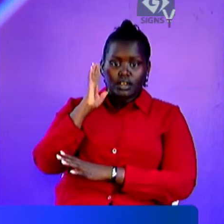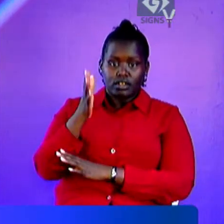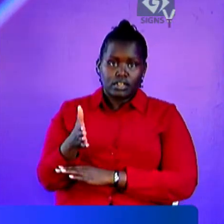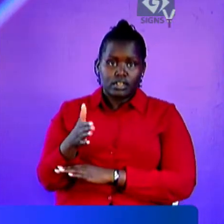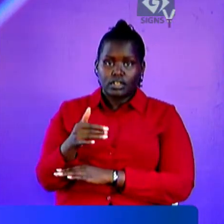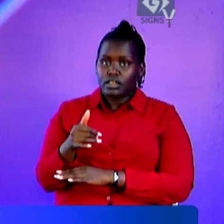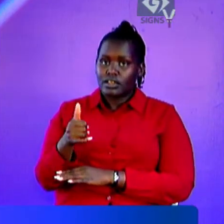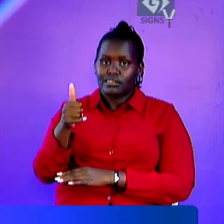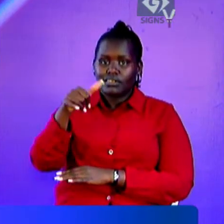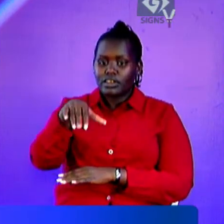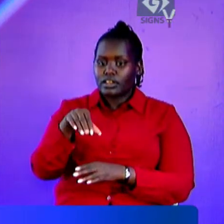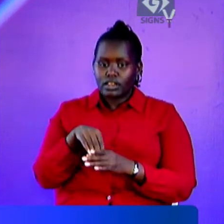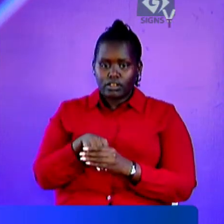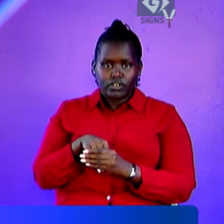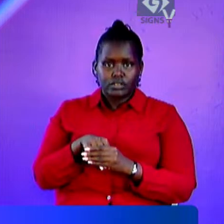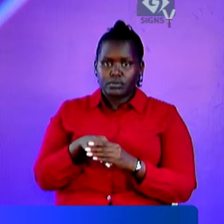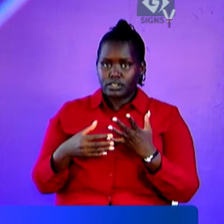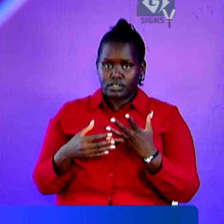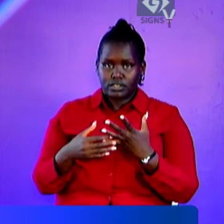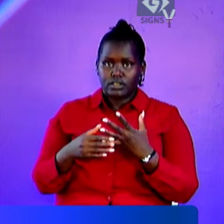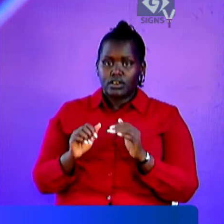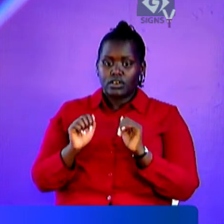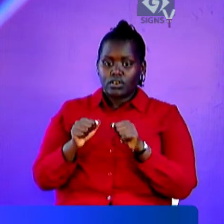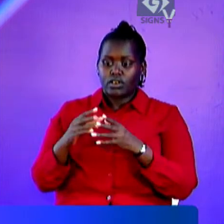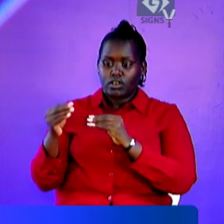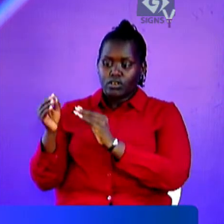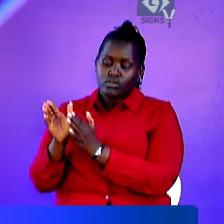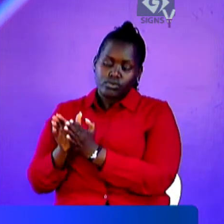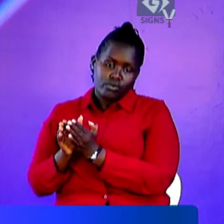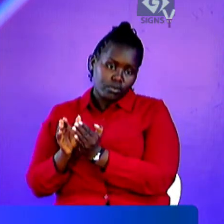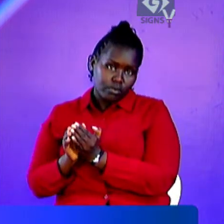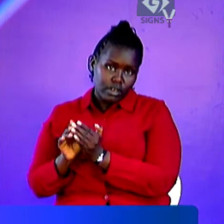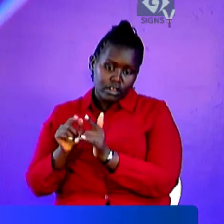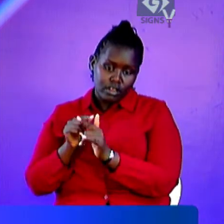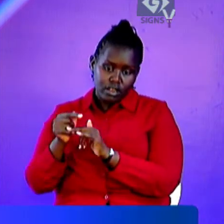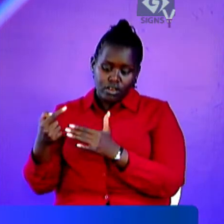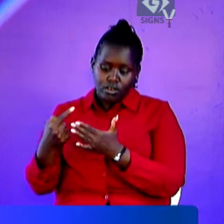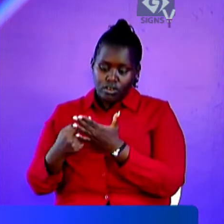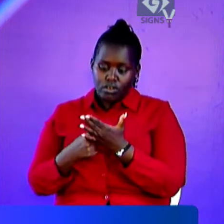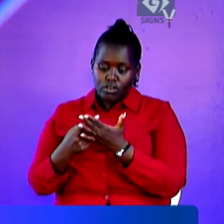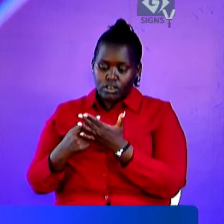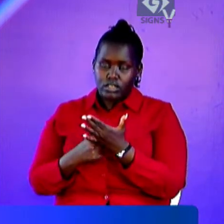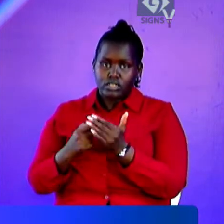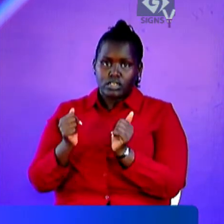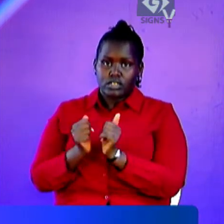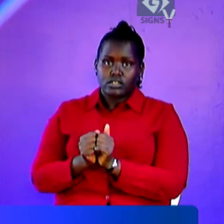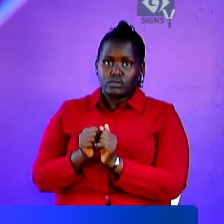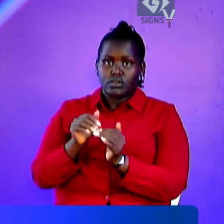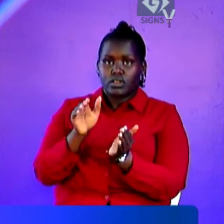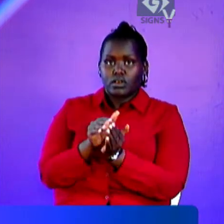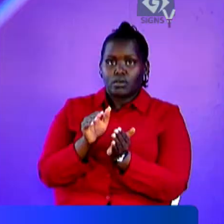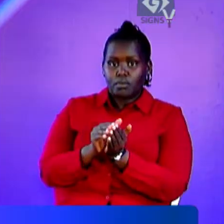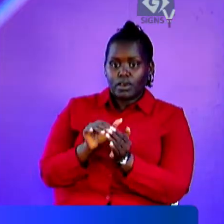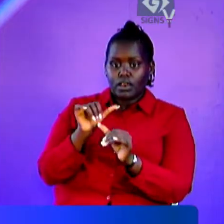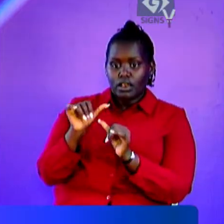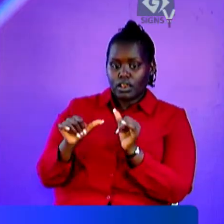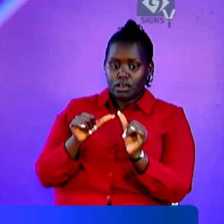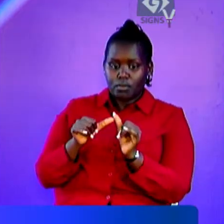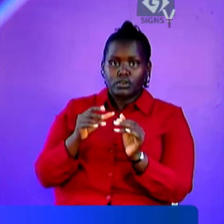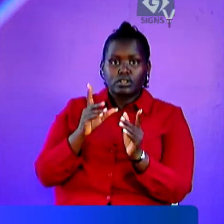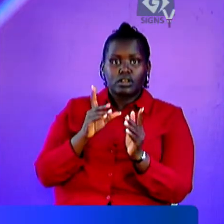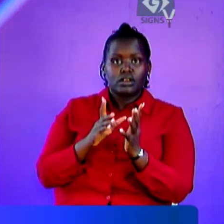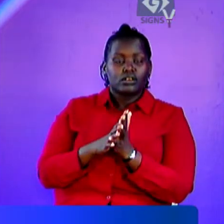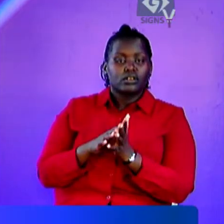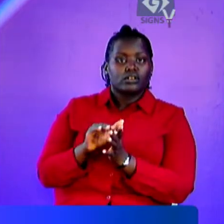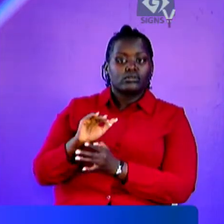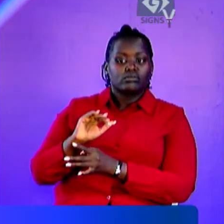any investment. It doesn't really matter. You can go to the bank and discuss with the bank directly in terms of deposits. You can lend